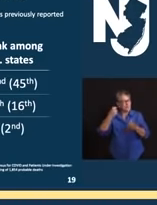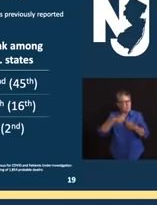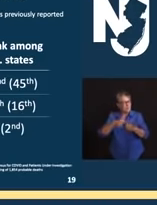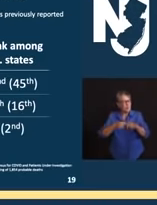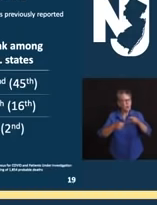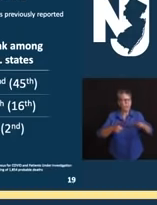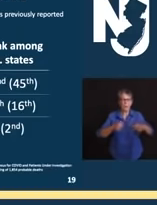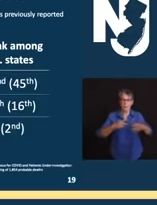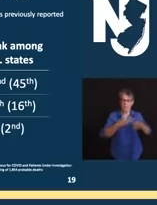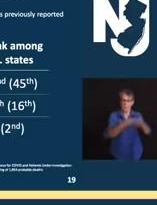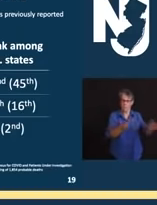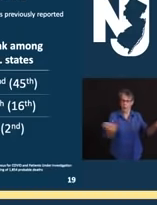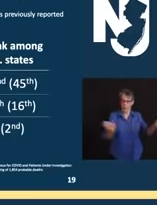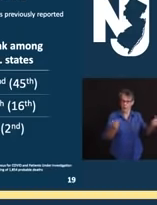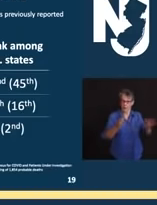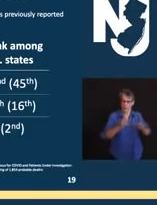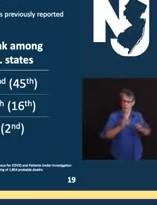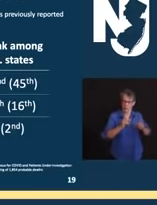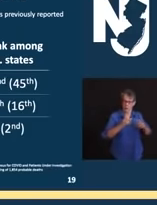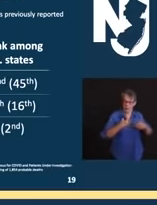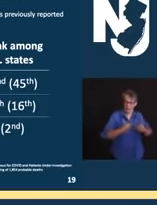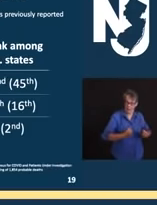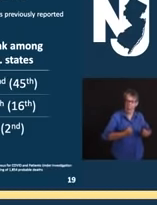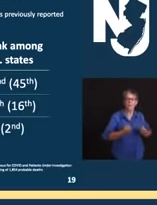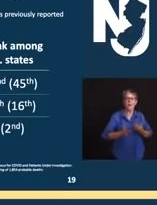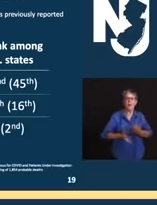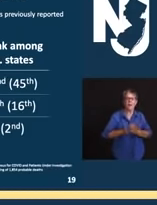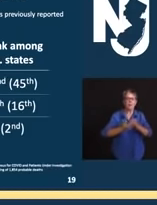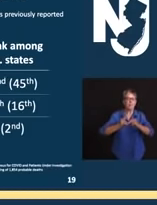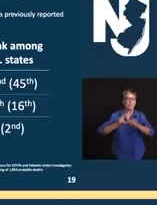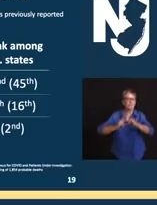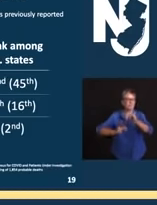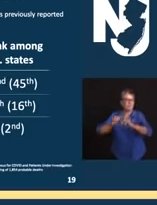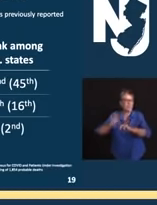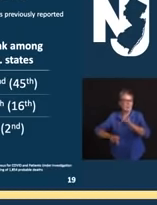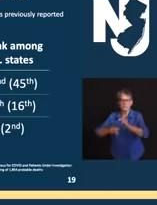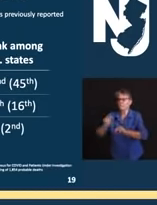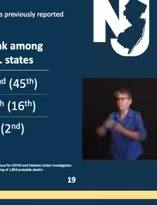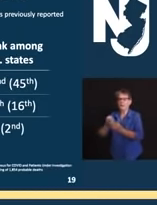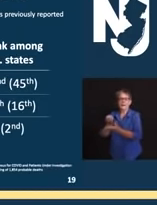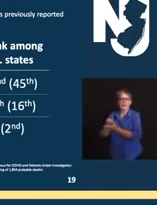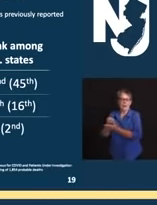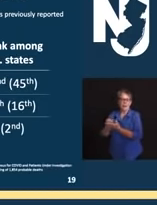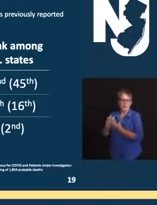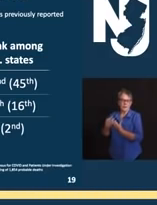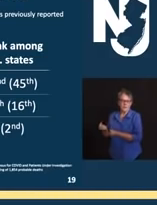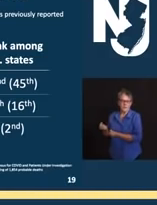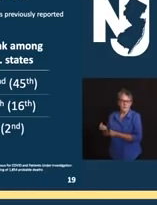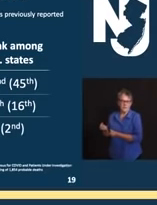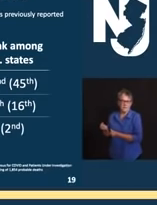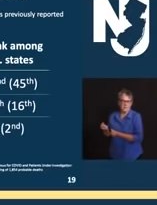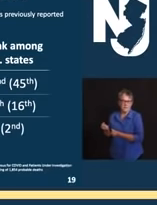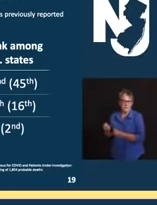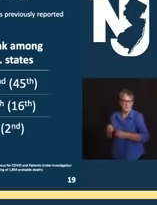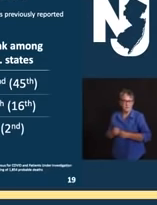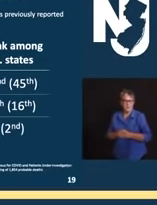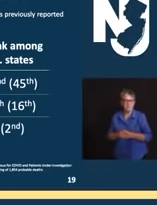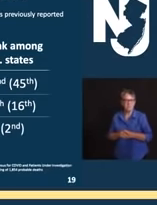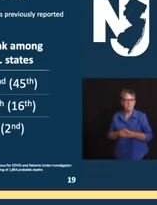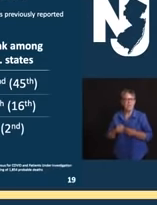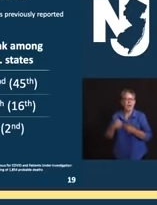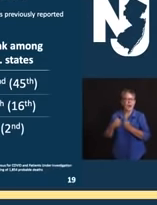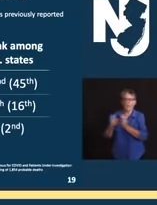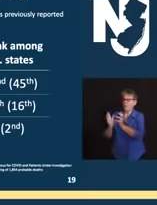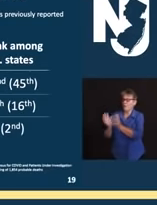who was pleading with me on indoor dining on behalf of his mom, who owns a diner. And I said, listen, first of all, we